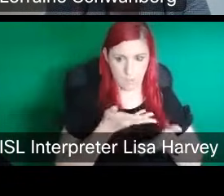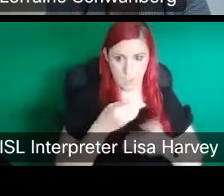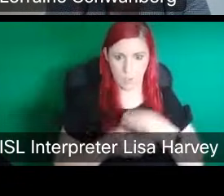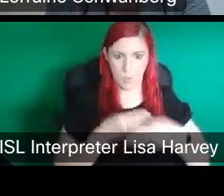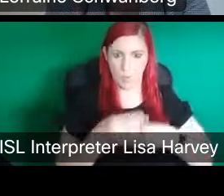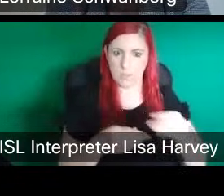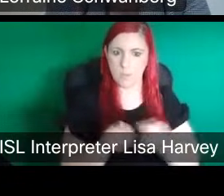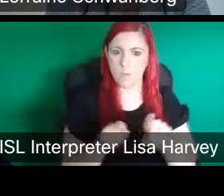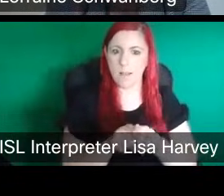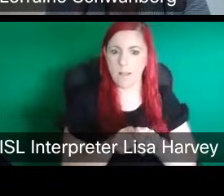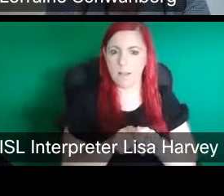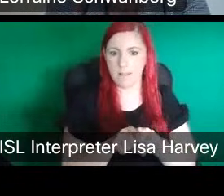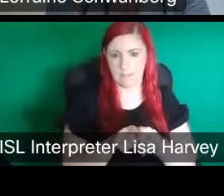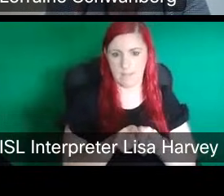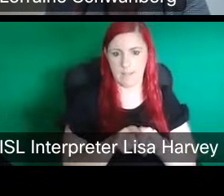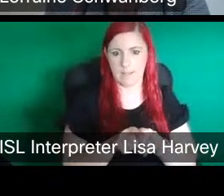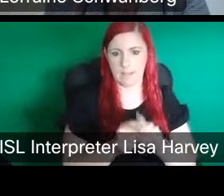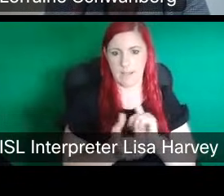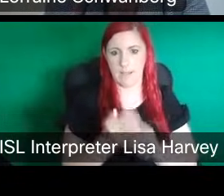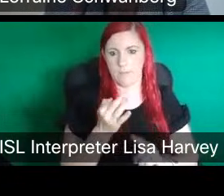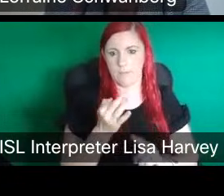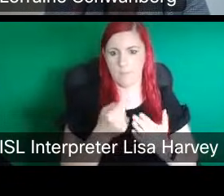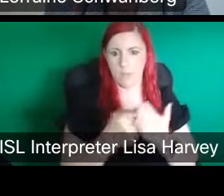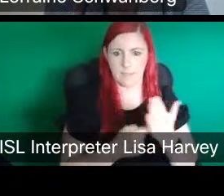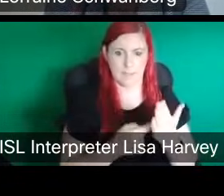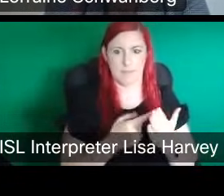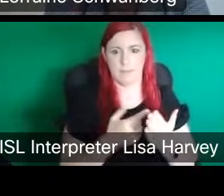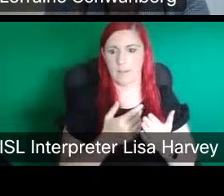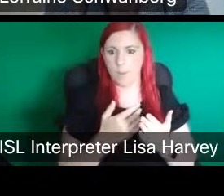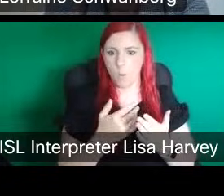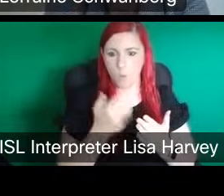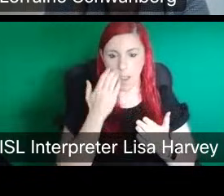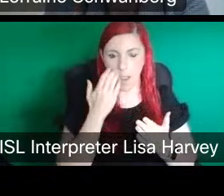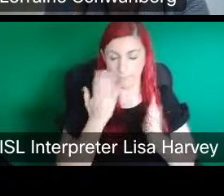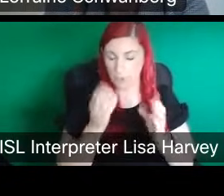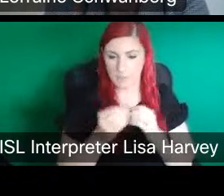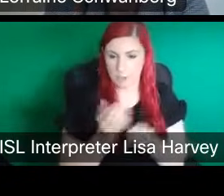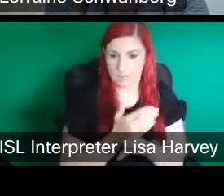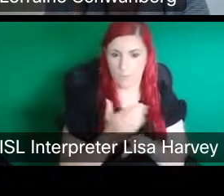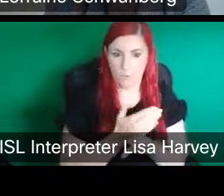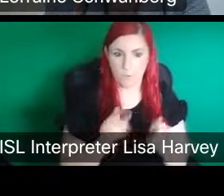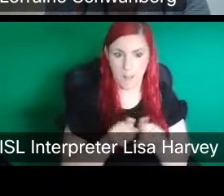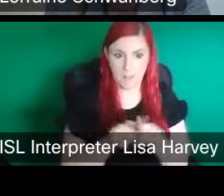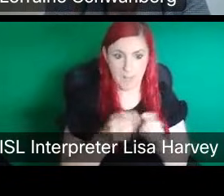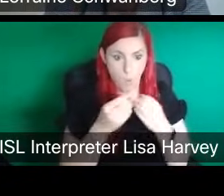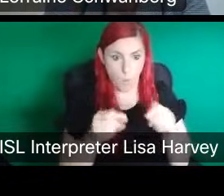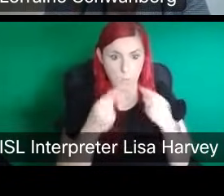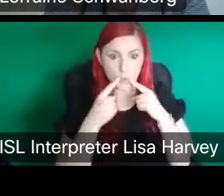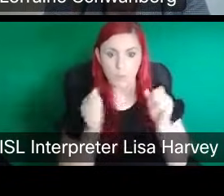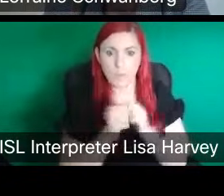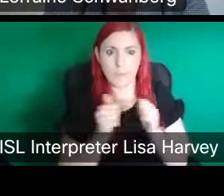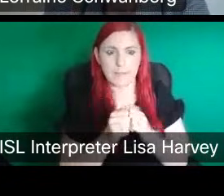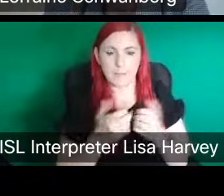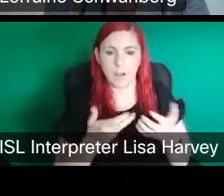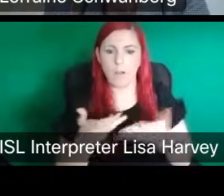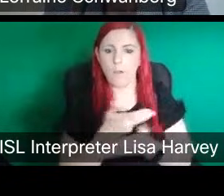was an ask in the policy around minutes being shared after the open disclosure meeting and conversation. We've adapted that